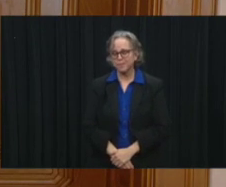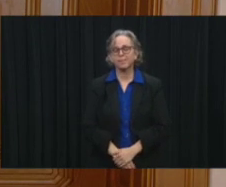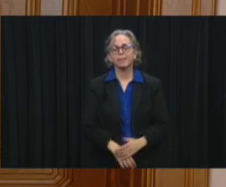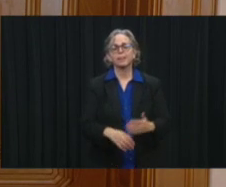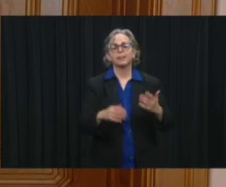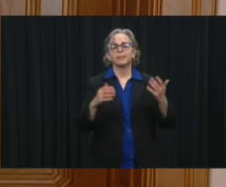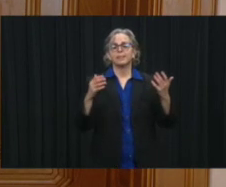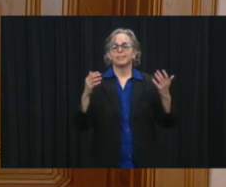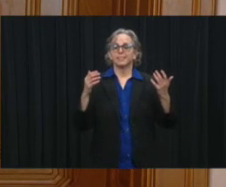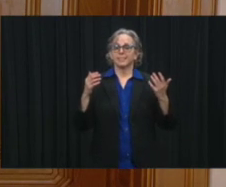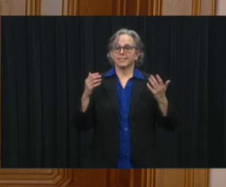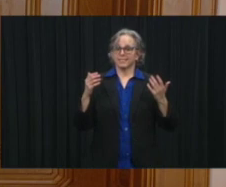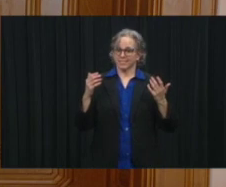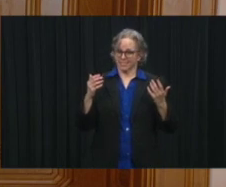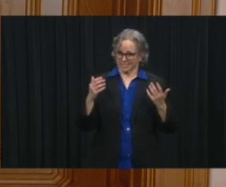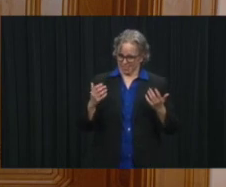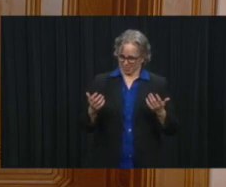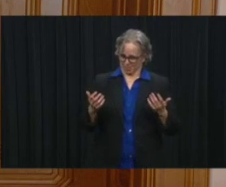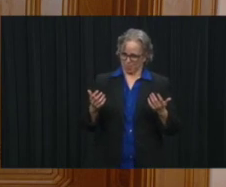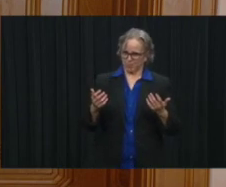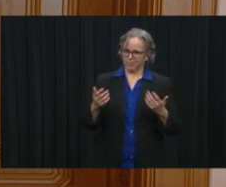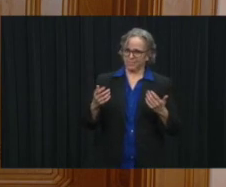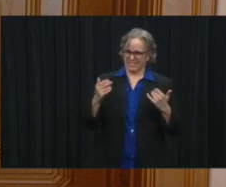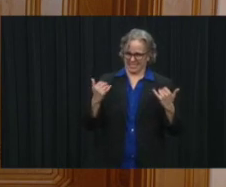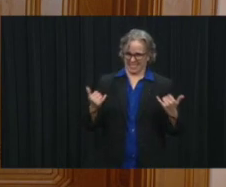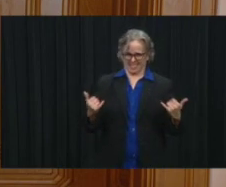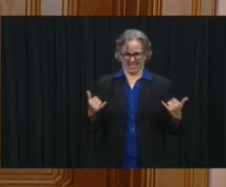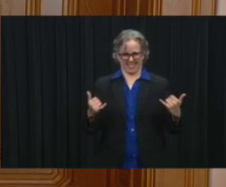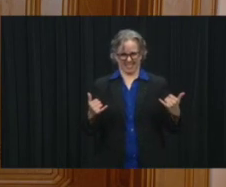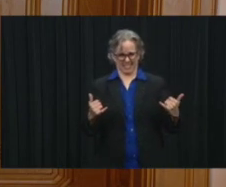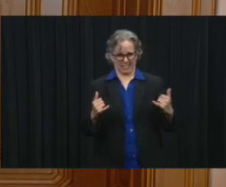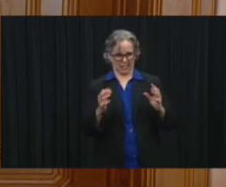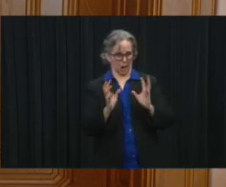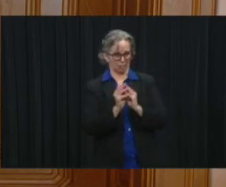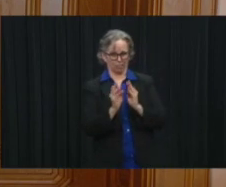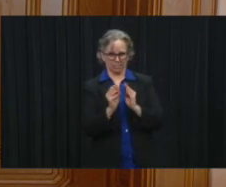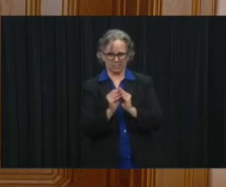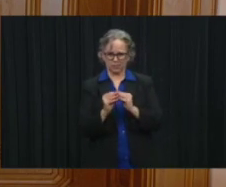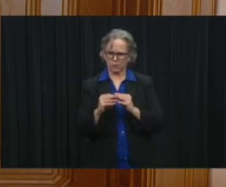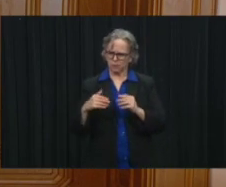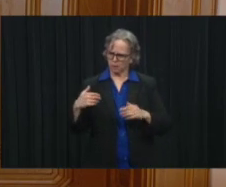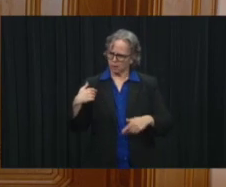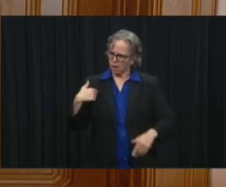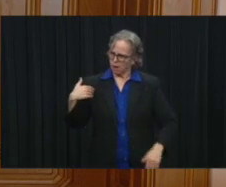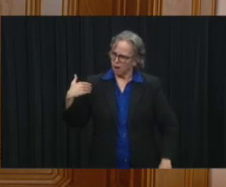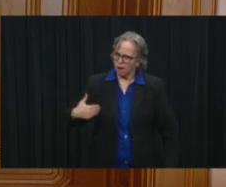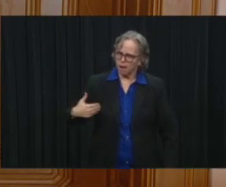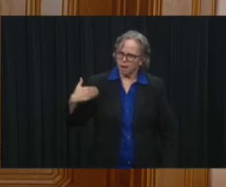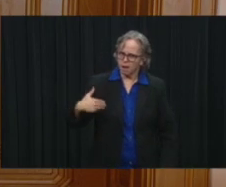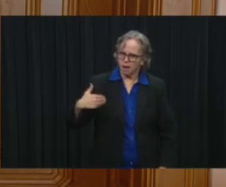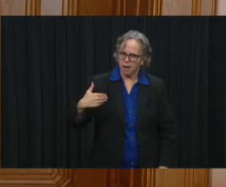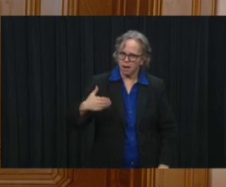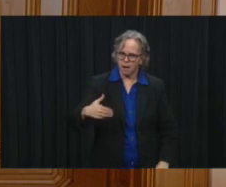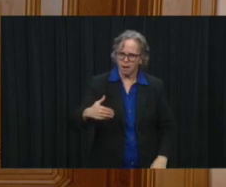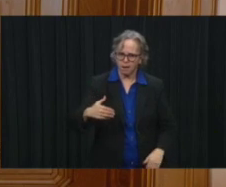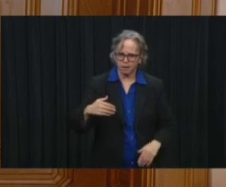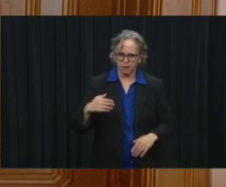Throughout the press conferences that we've held since the beginning press conference,